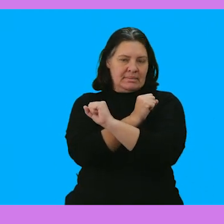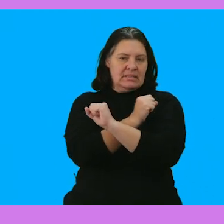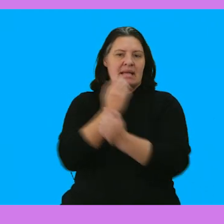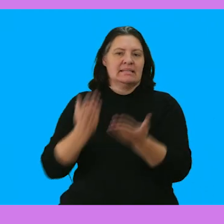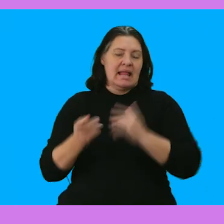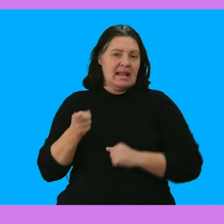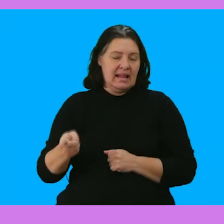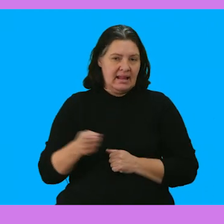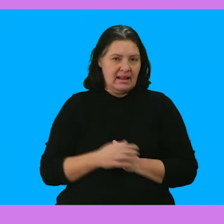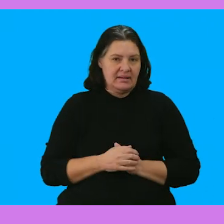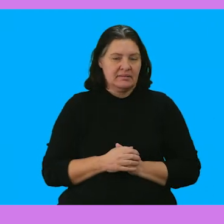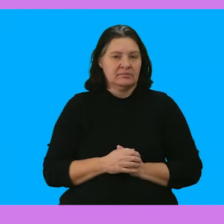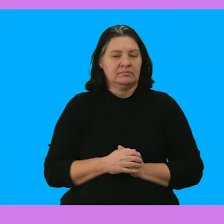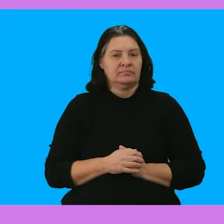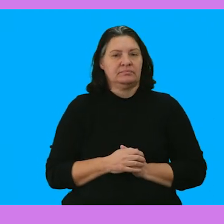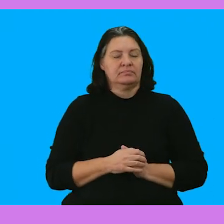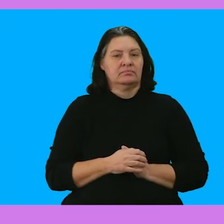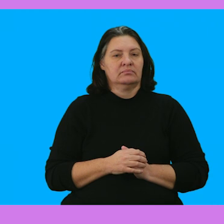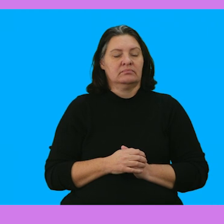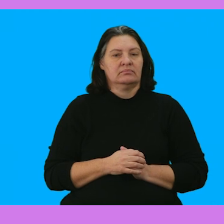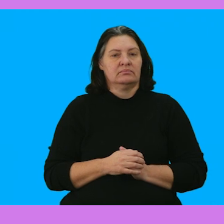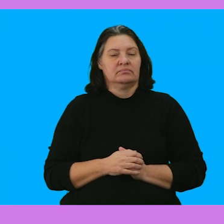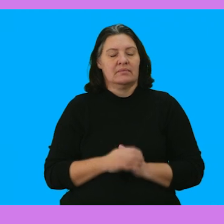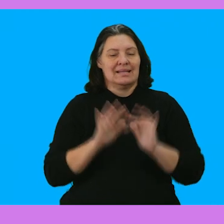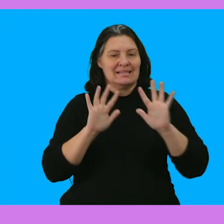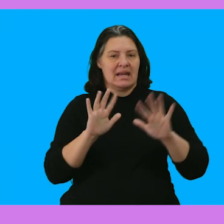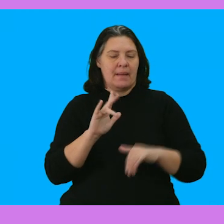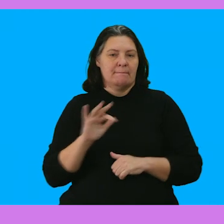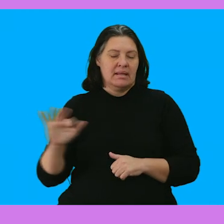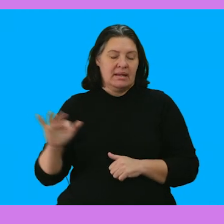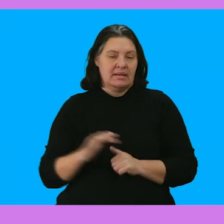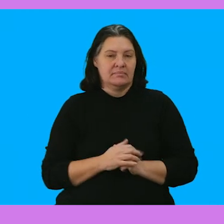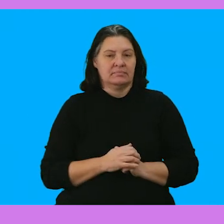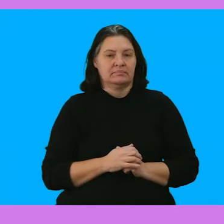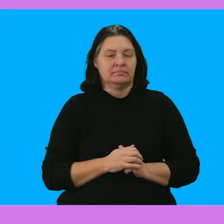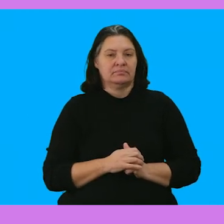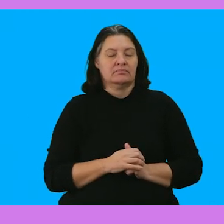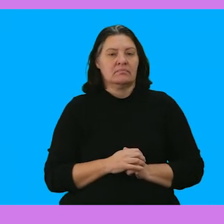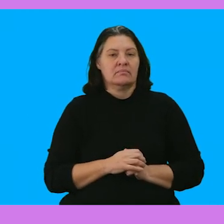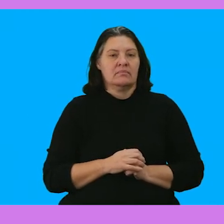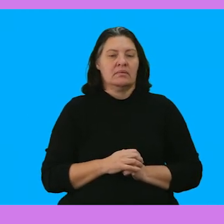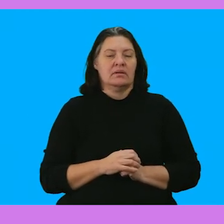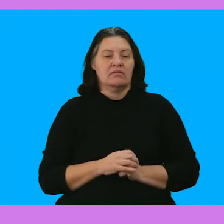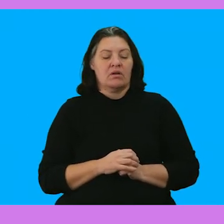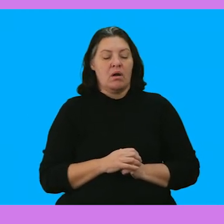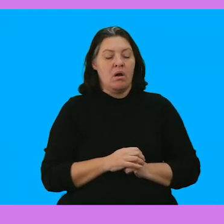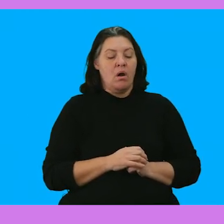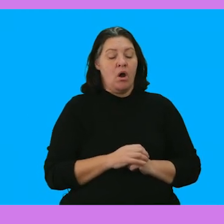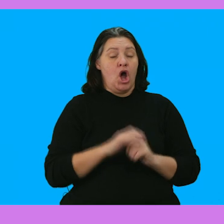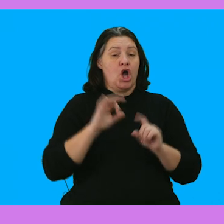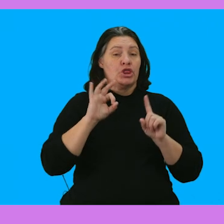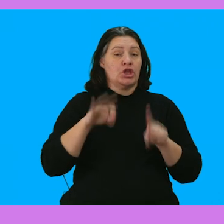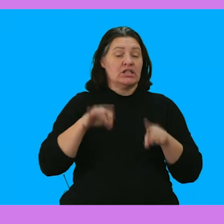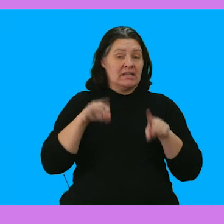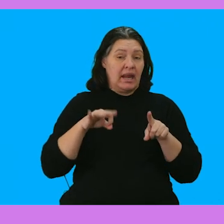multiply with my scale, right, which is 10 million. Okay, so when I do